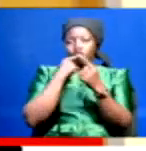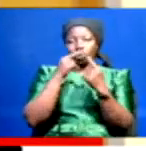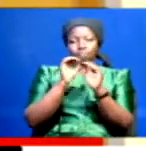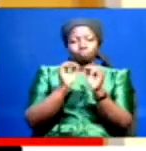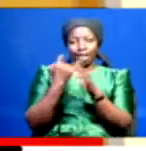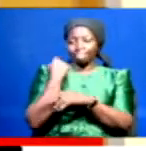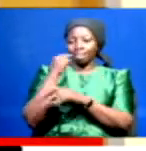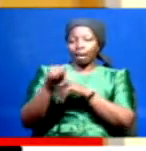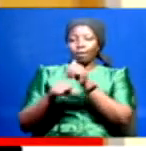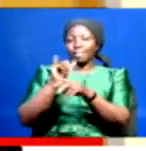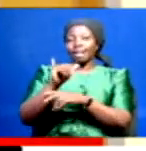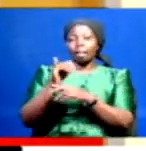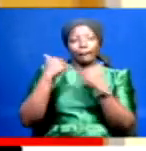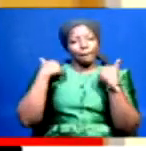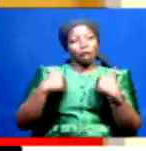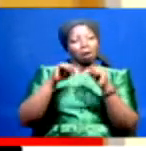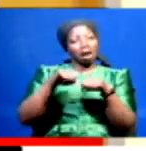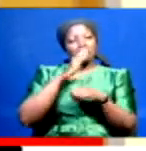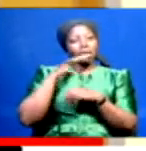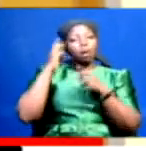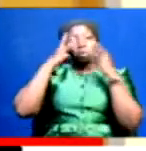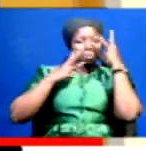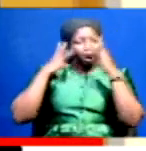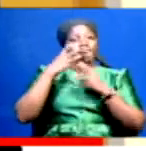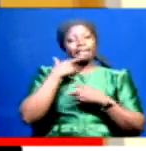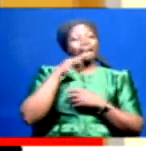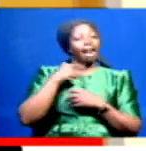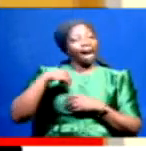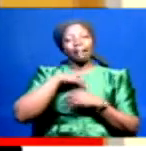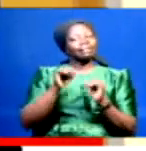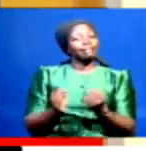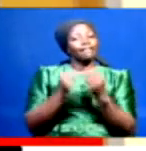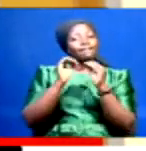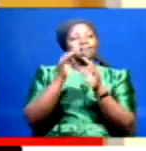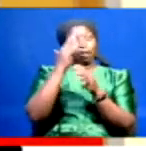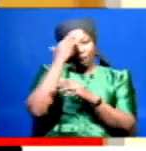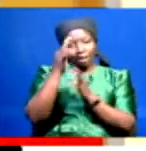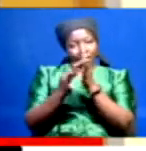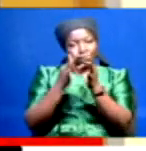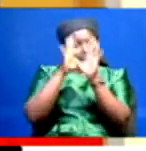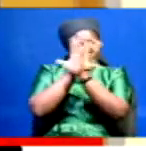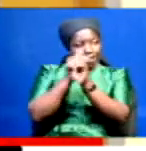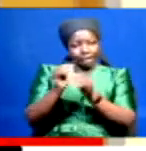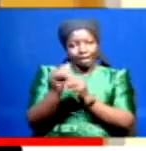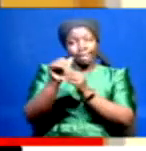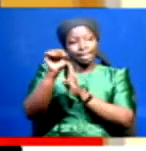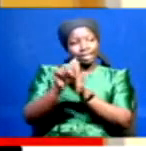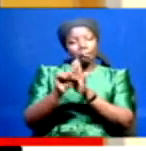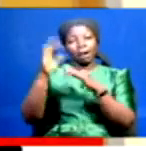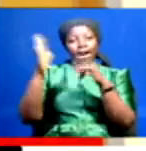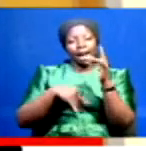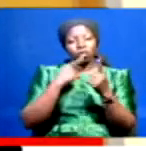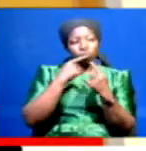I would have been worried that we are not safe. Because if the president or the leadership of the country cannot be able to address